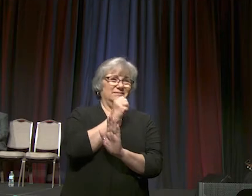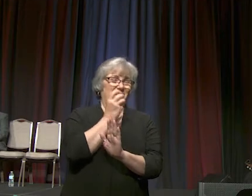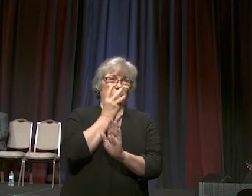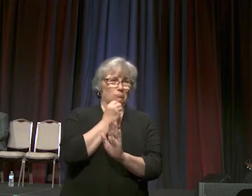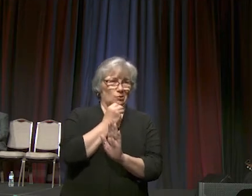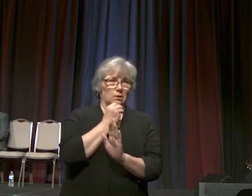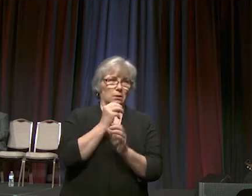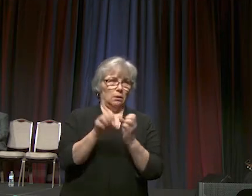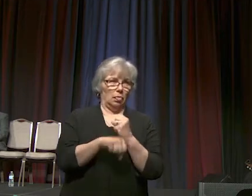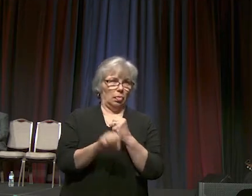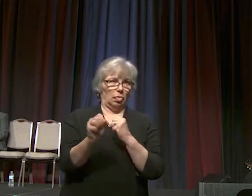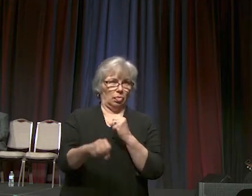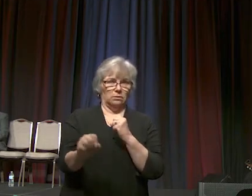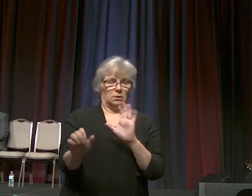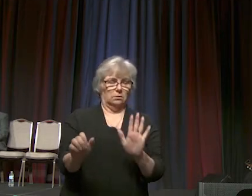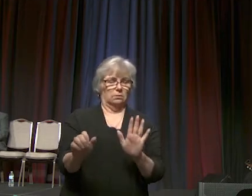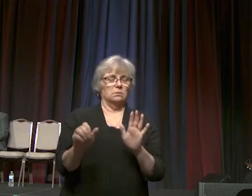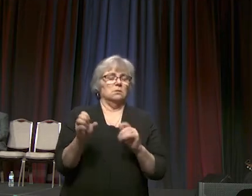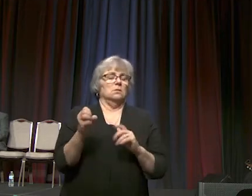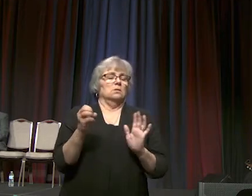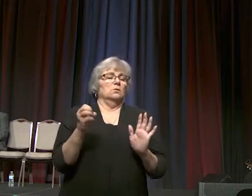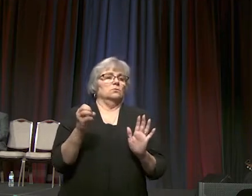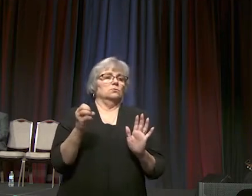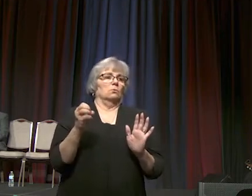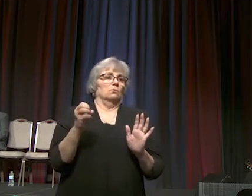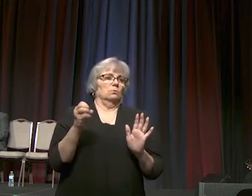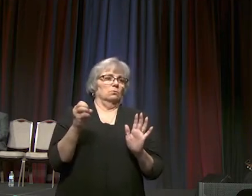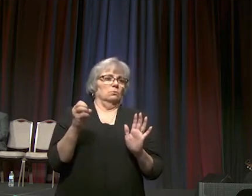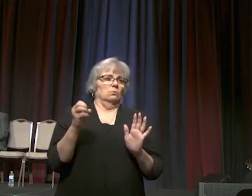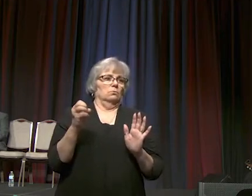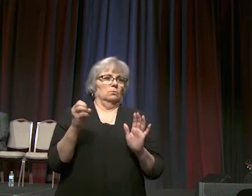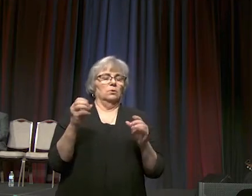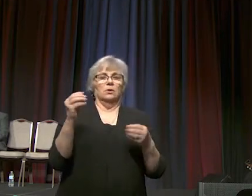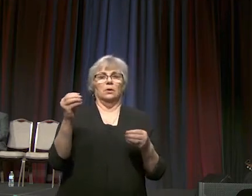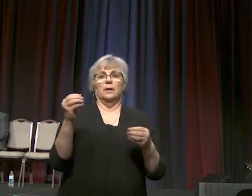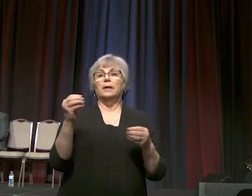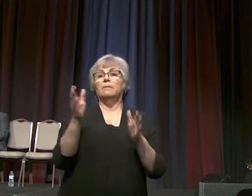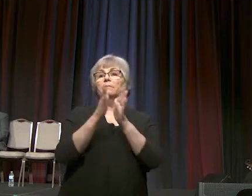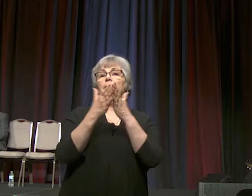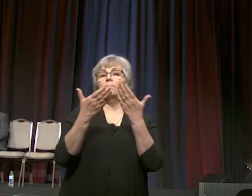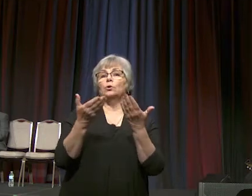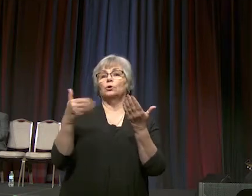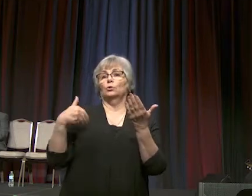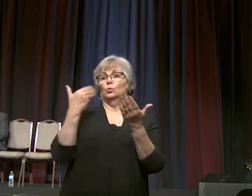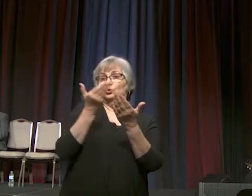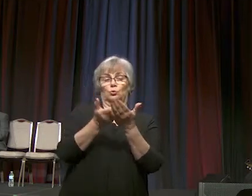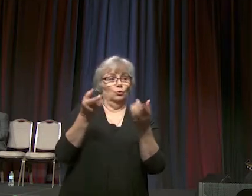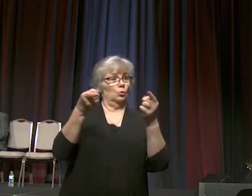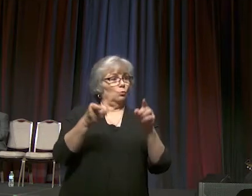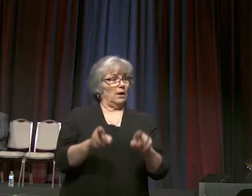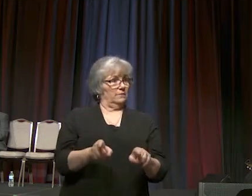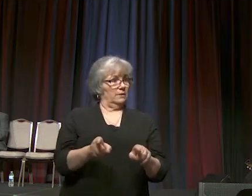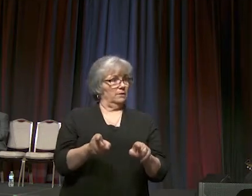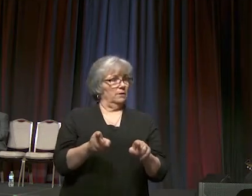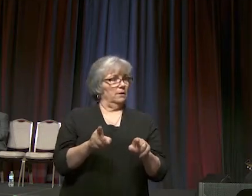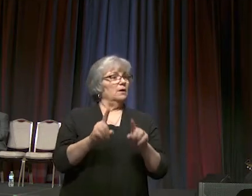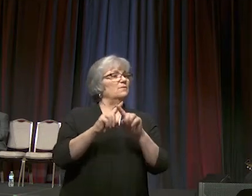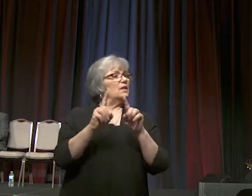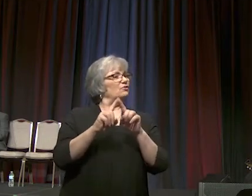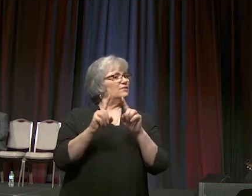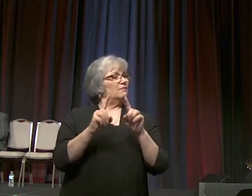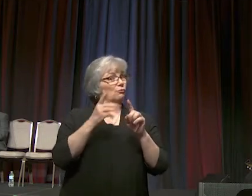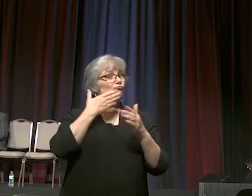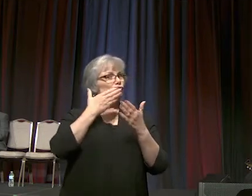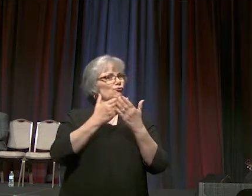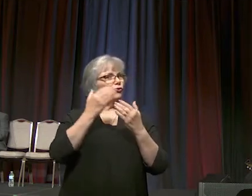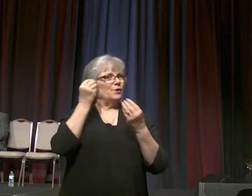kind of long. And so in this booklet that you got when you arrived here, there's all kinds of handy